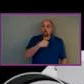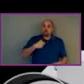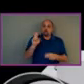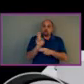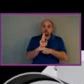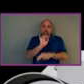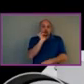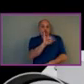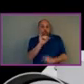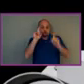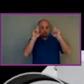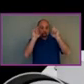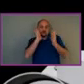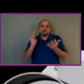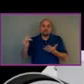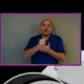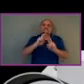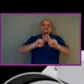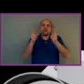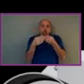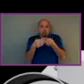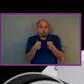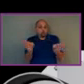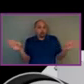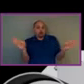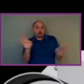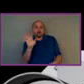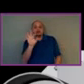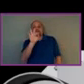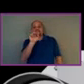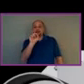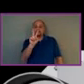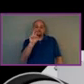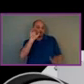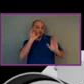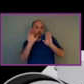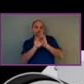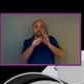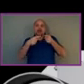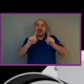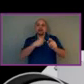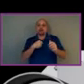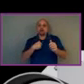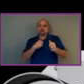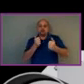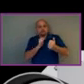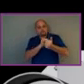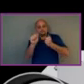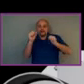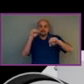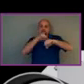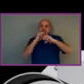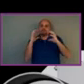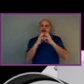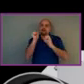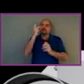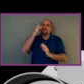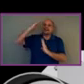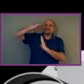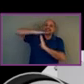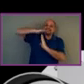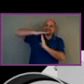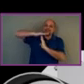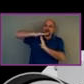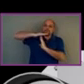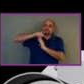field of view images as we fly past. You can see them at the top of this graphic. This is our